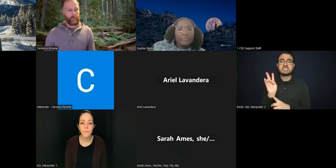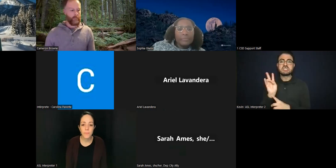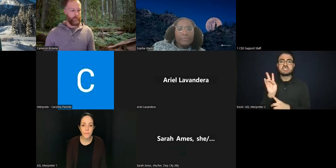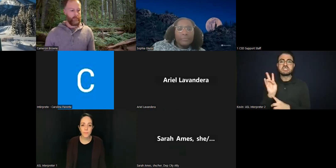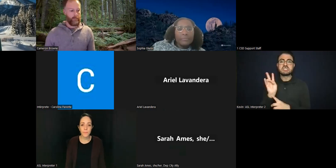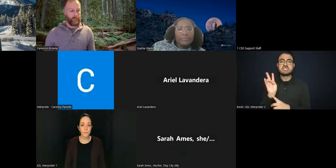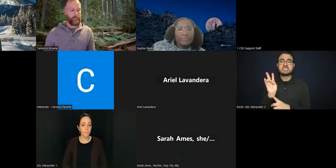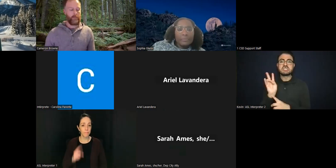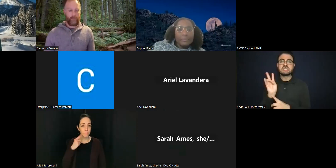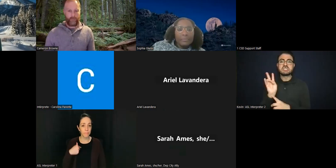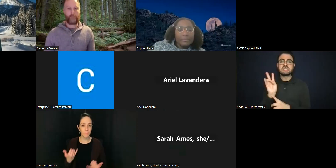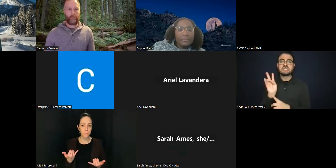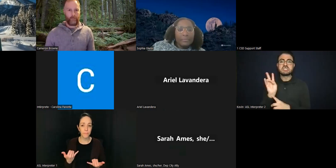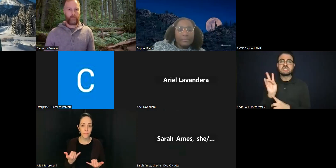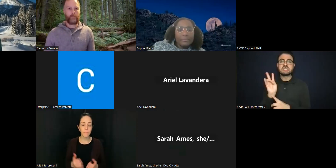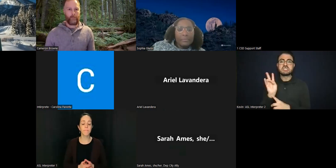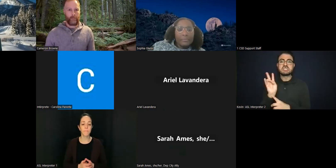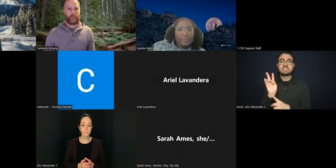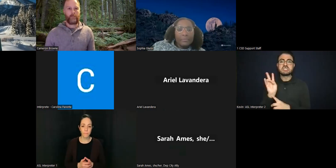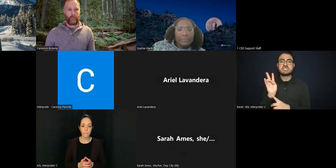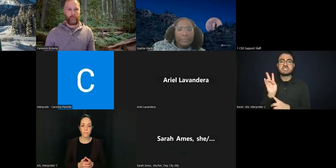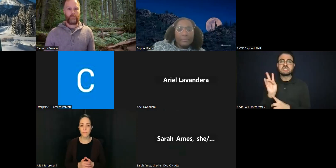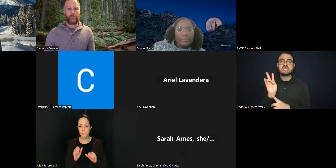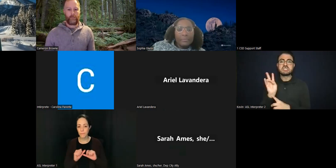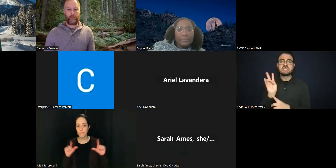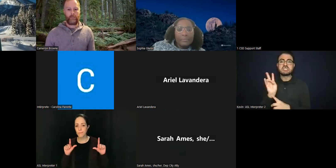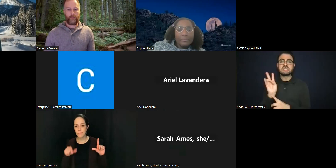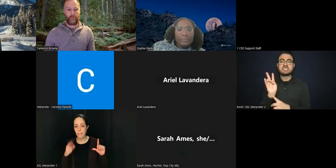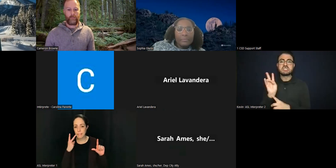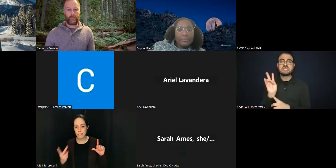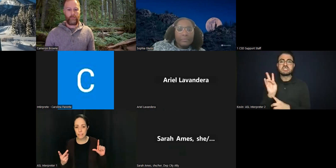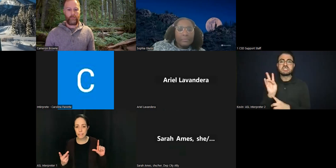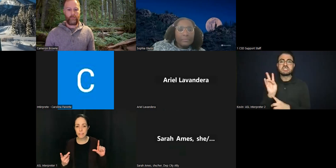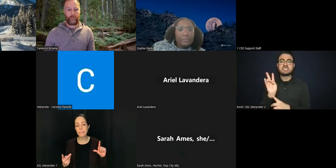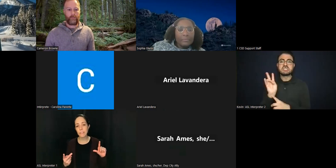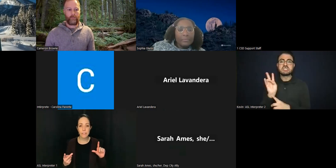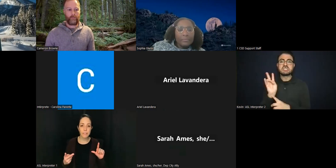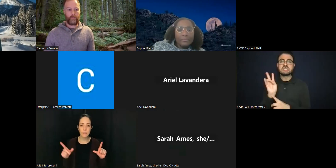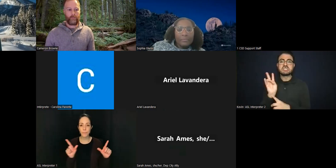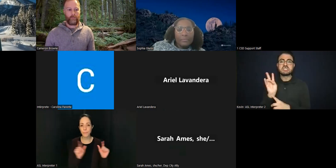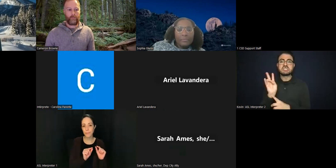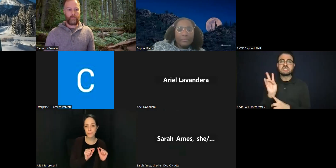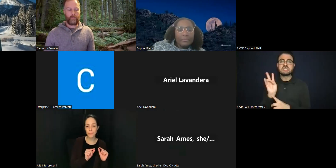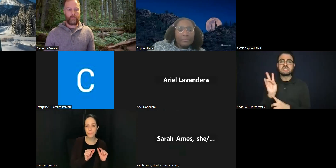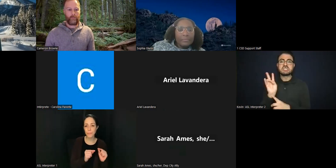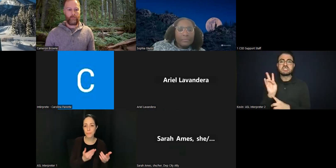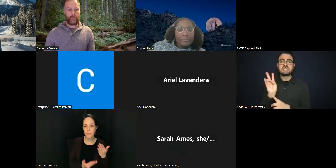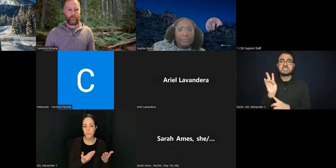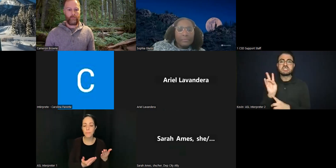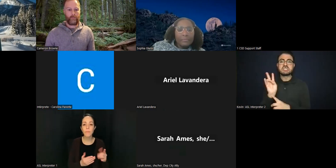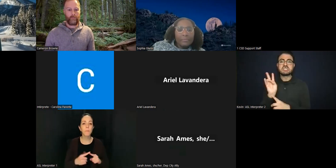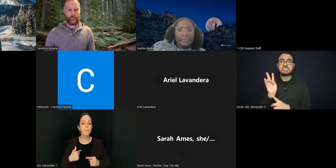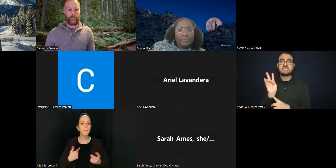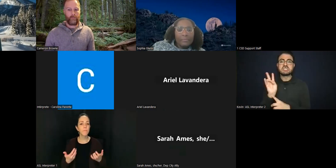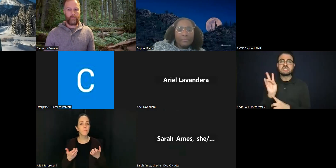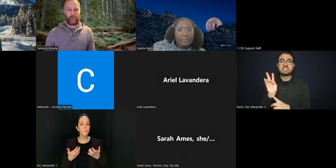Can you hear me now? I don't see my picture up. So anyway, maybe I had my camera off. I would like to do